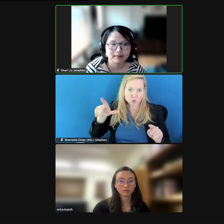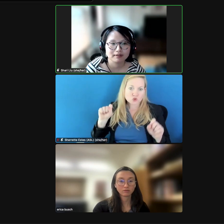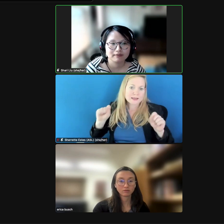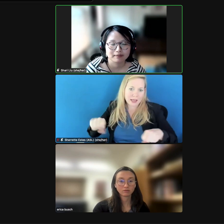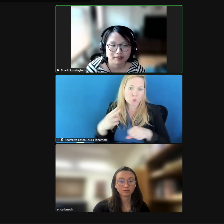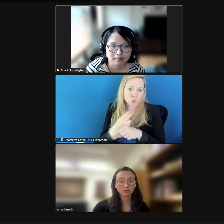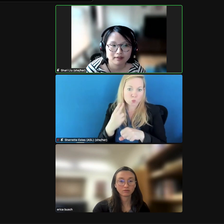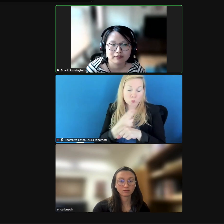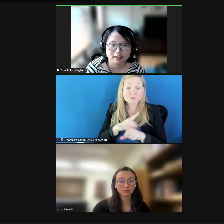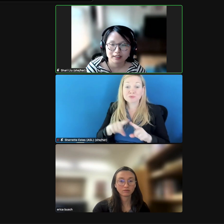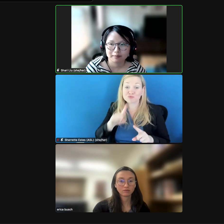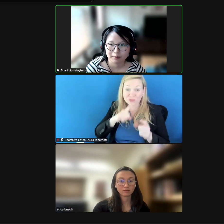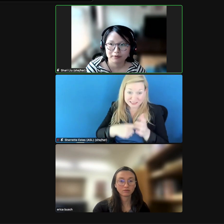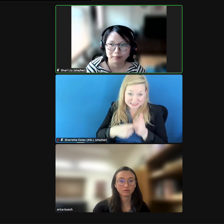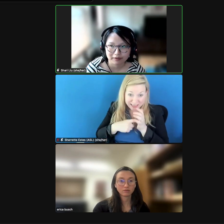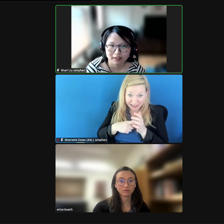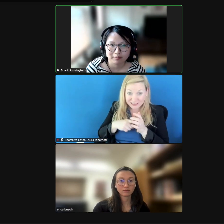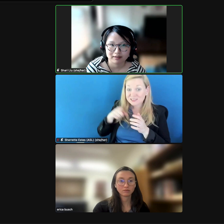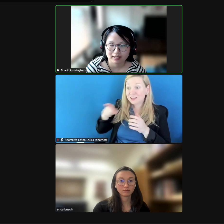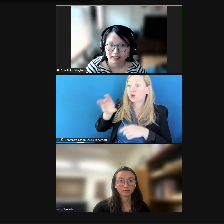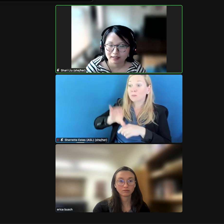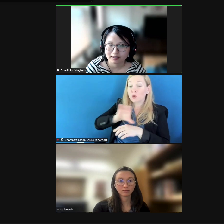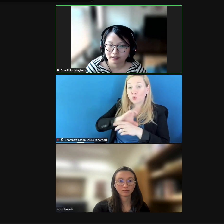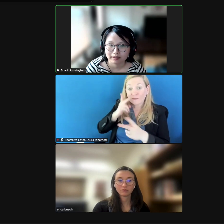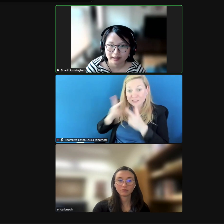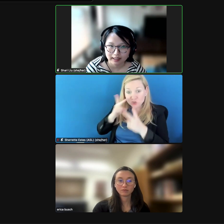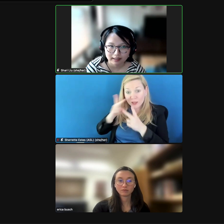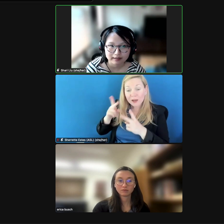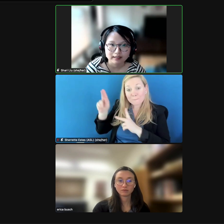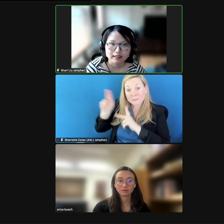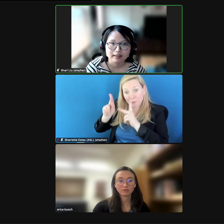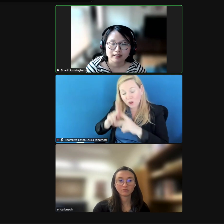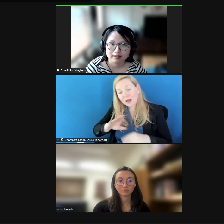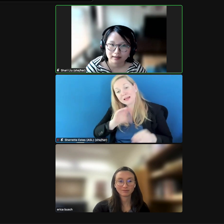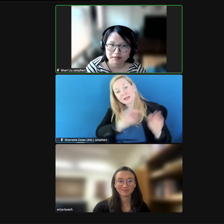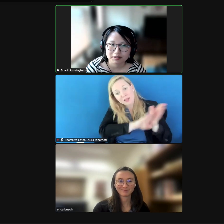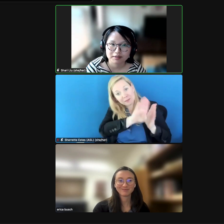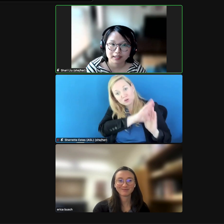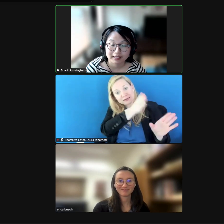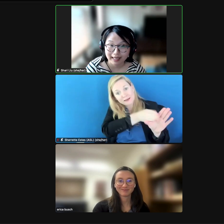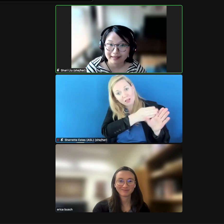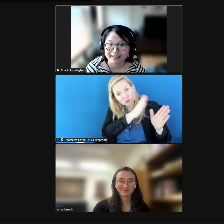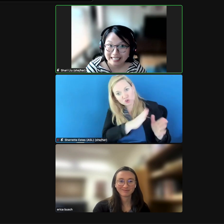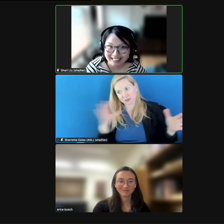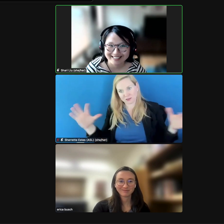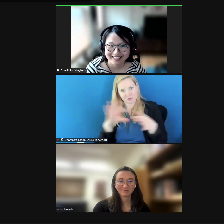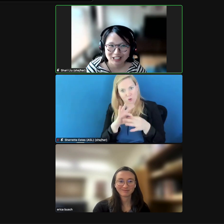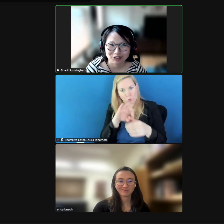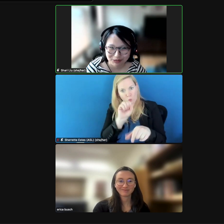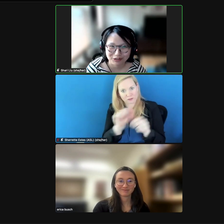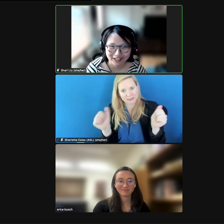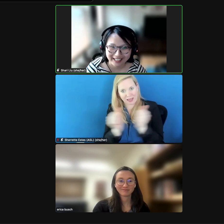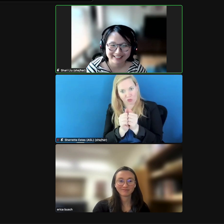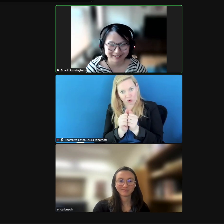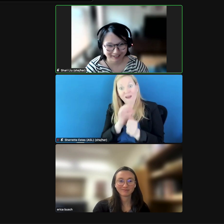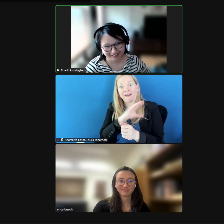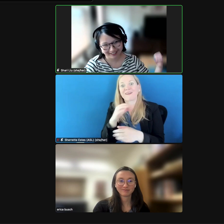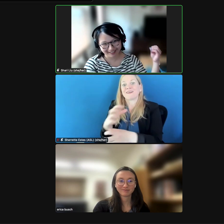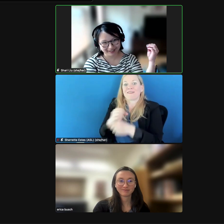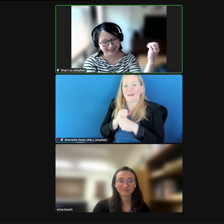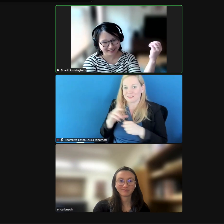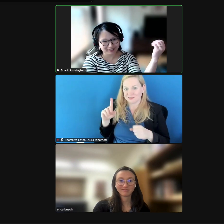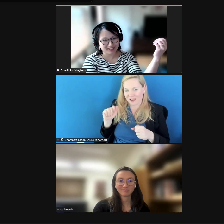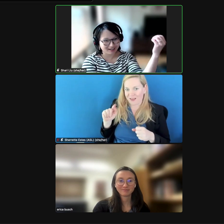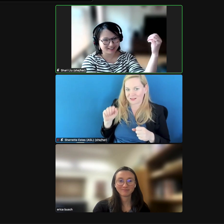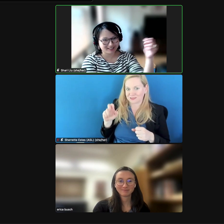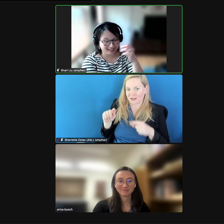take people from computer vision and people from developmental psychology to work together, and also to get the data sets to do the training. So